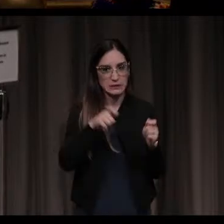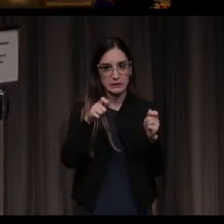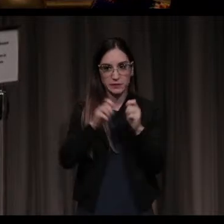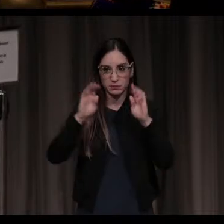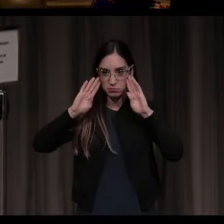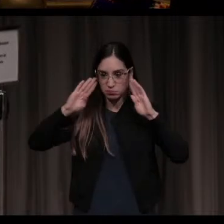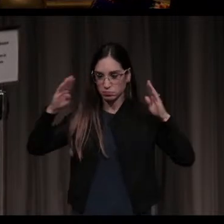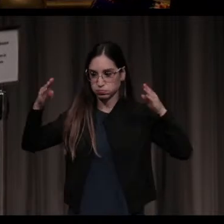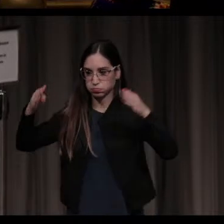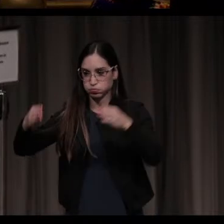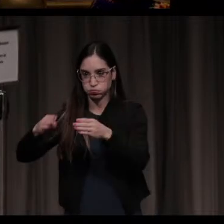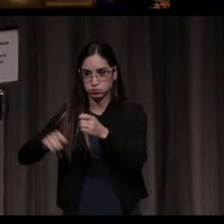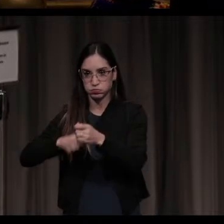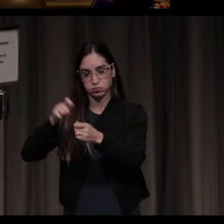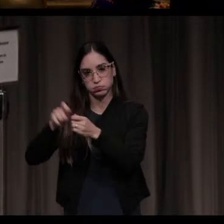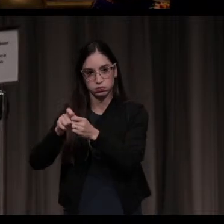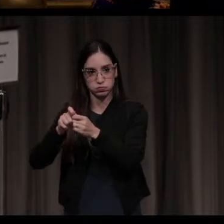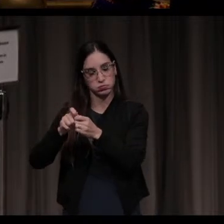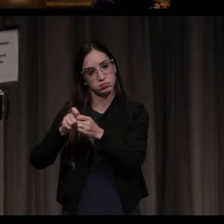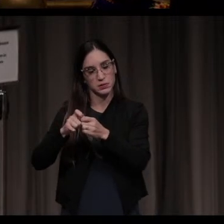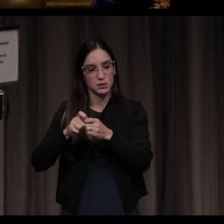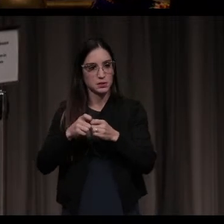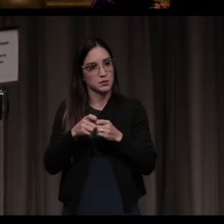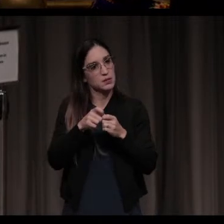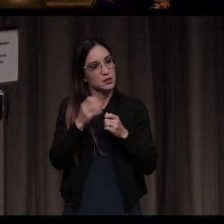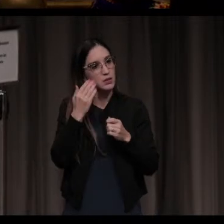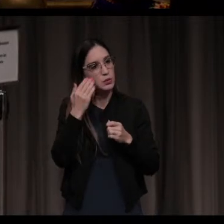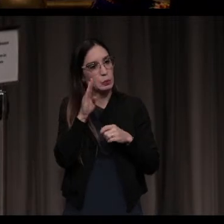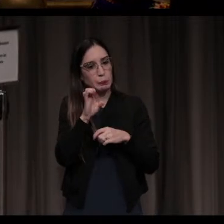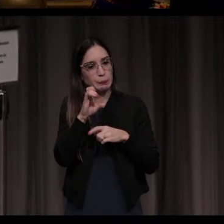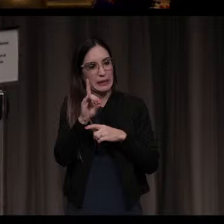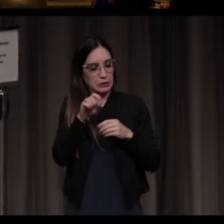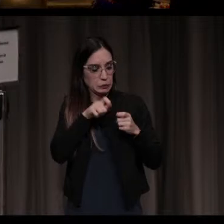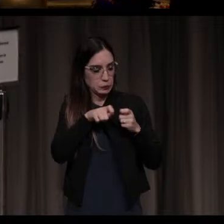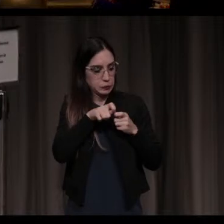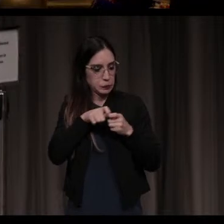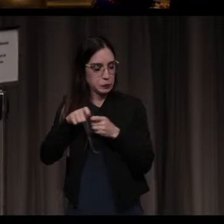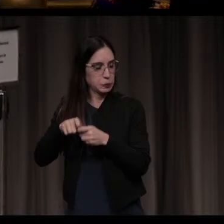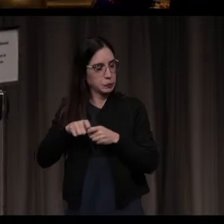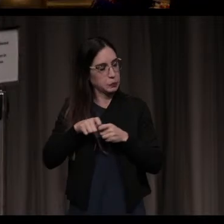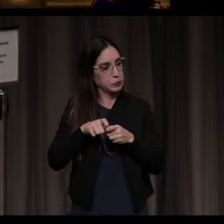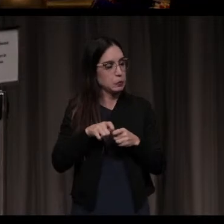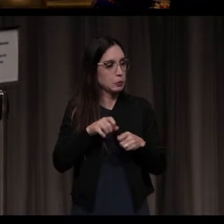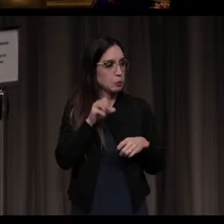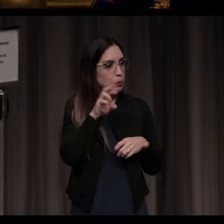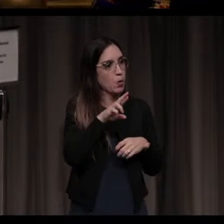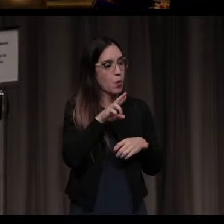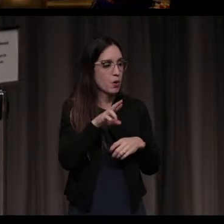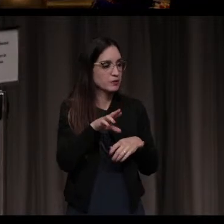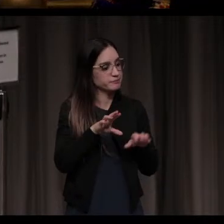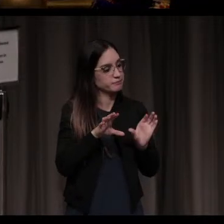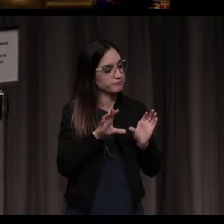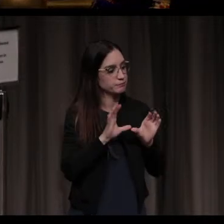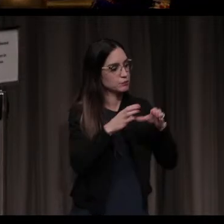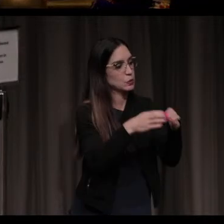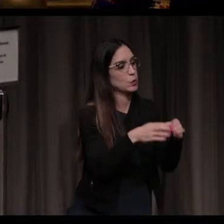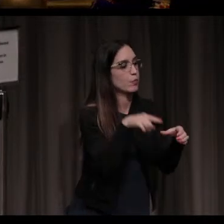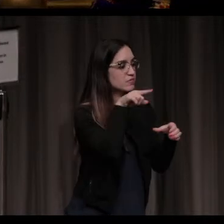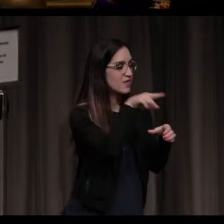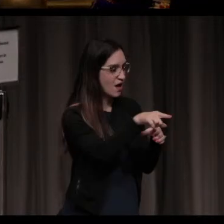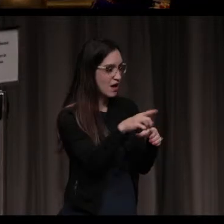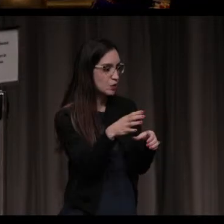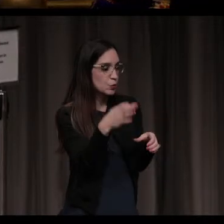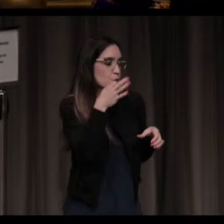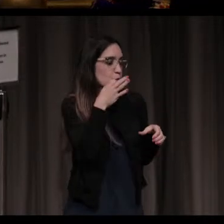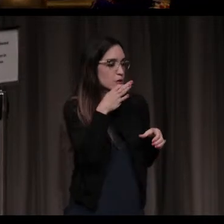things about certain things like beadwork. Certain people can make bandolier bags. Certain people can make maybe this style of basket if that's